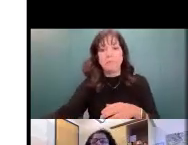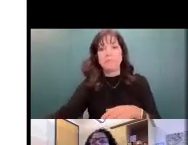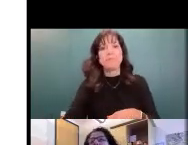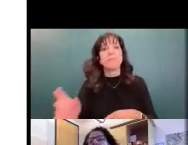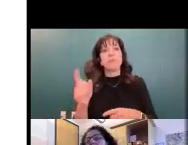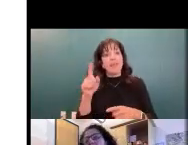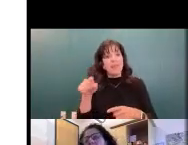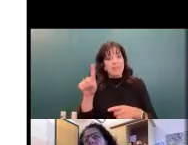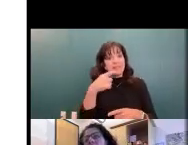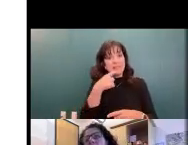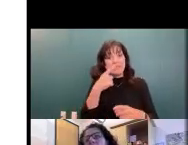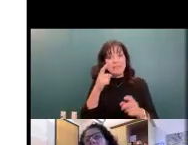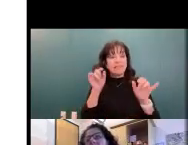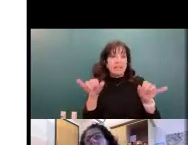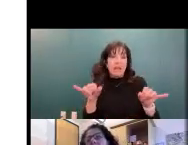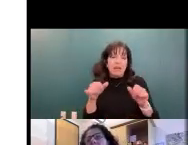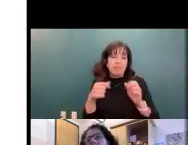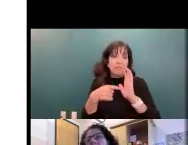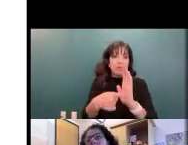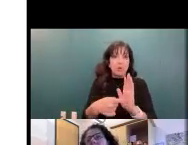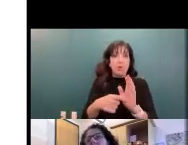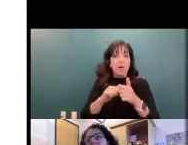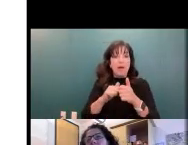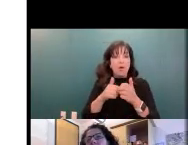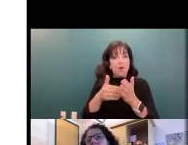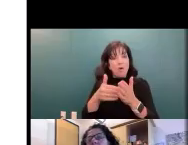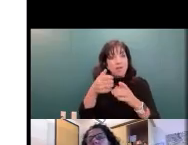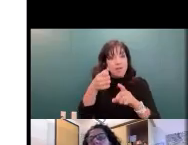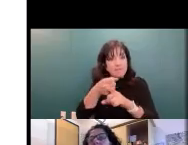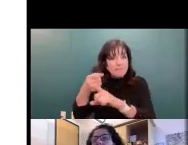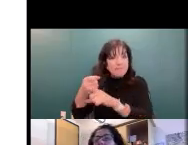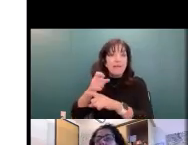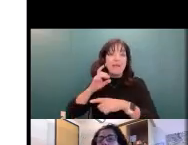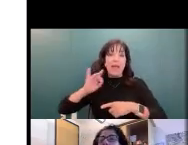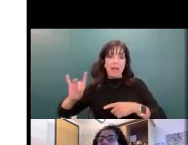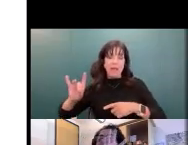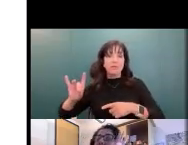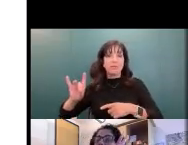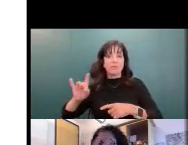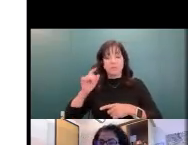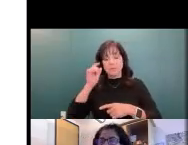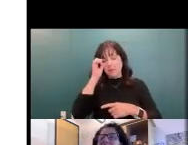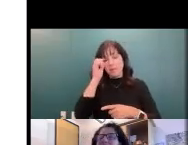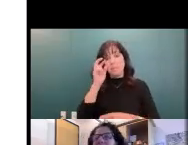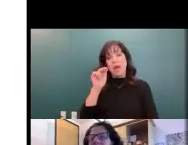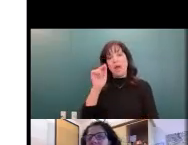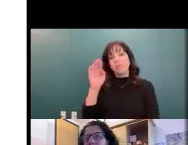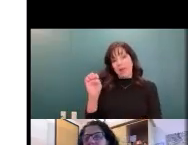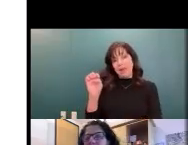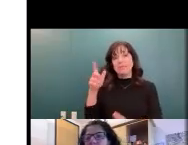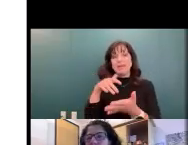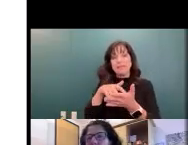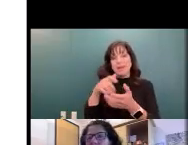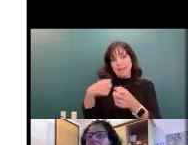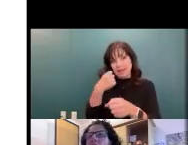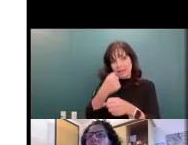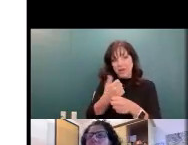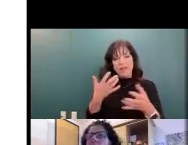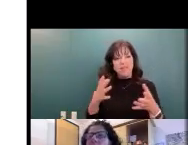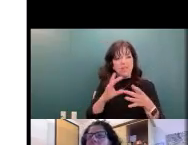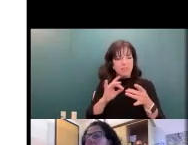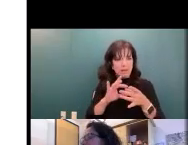the same shows us the prevalence of autism in 8-year-old children by race ethnicity by study year. So as I just mentioned,